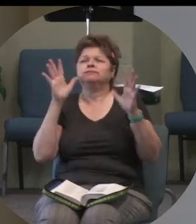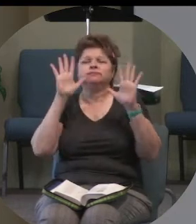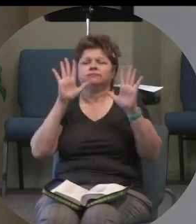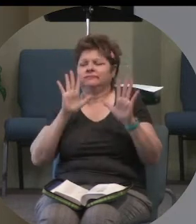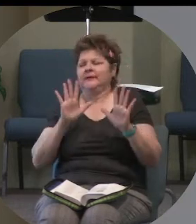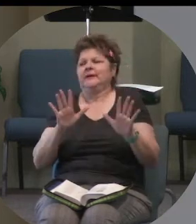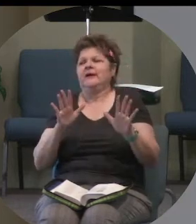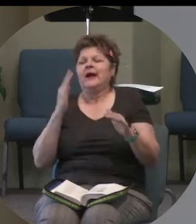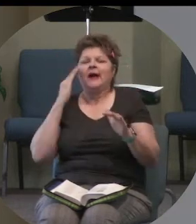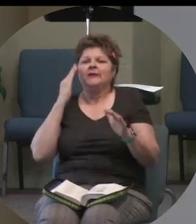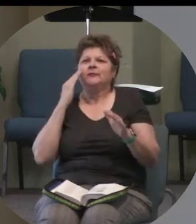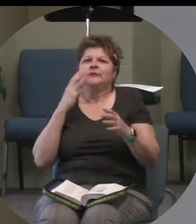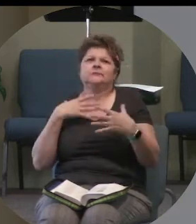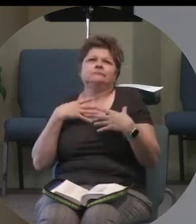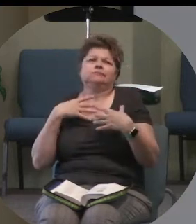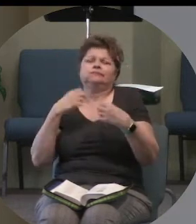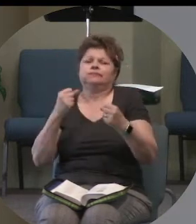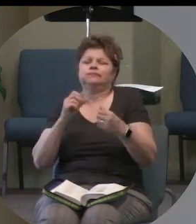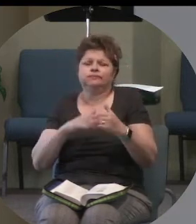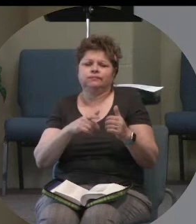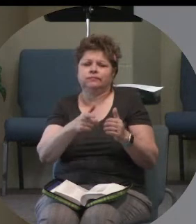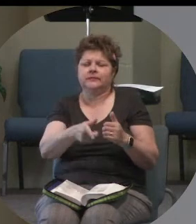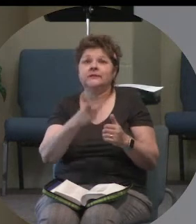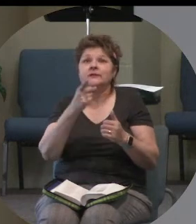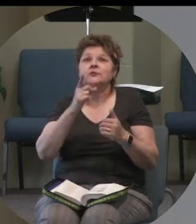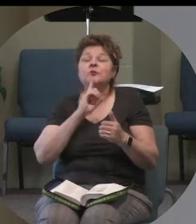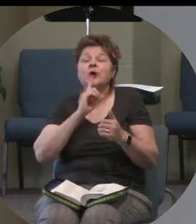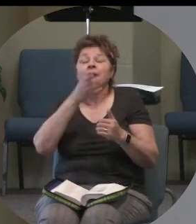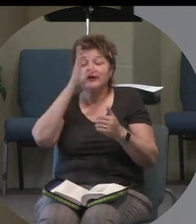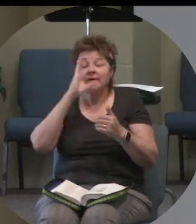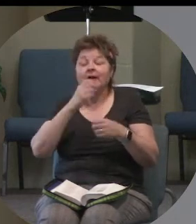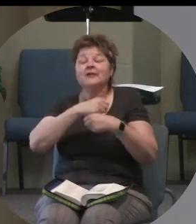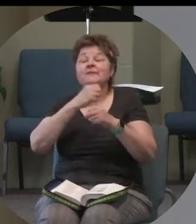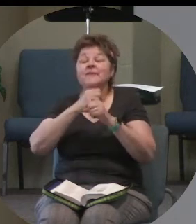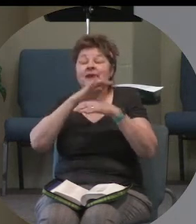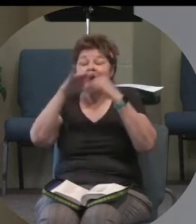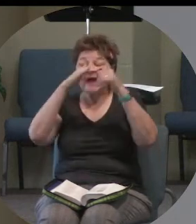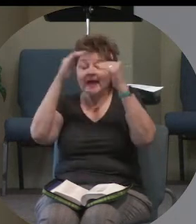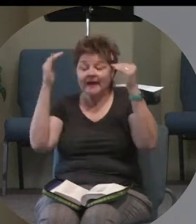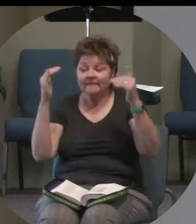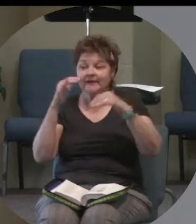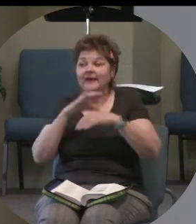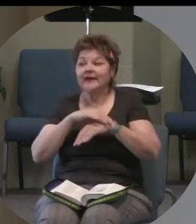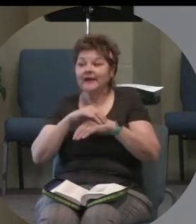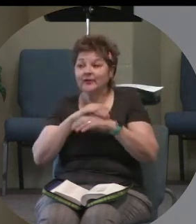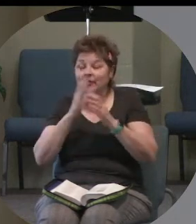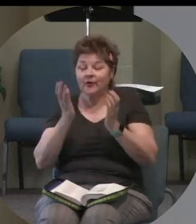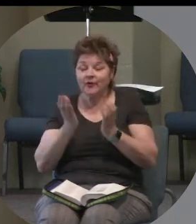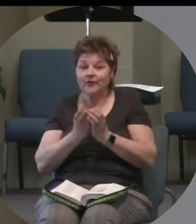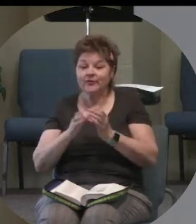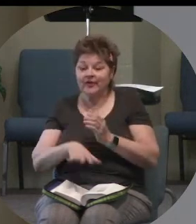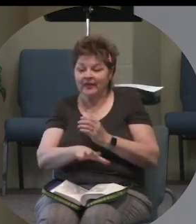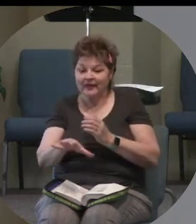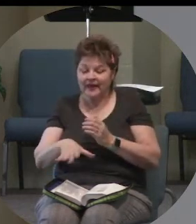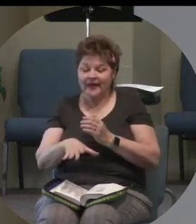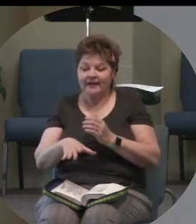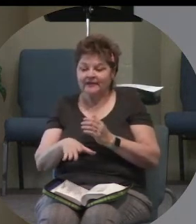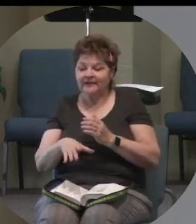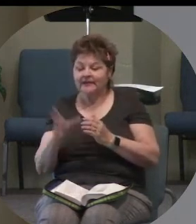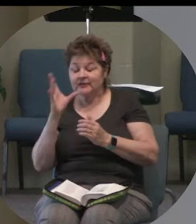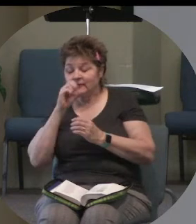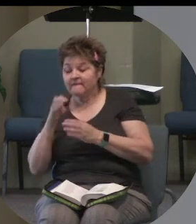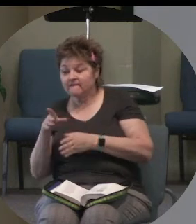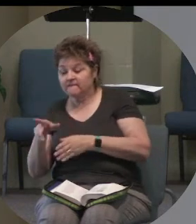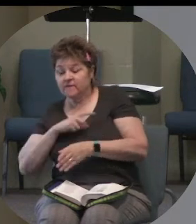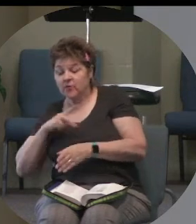know that you're far stronger than this because you are the God who made heaven and earth. The land that this foreign king is